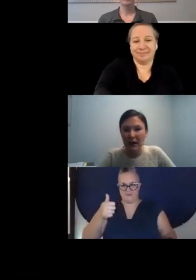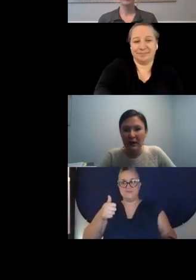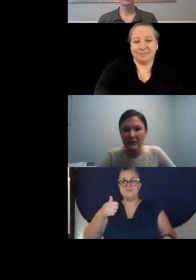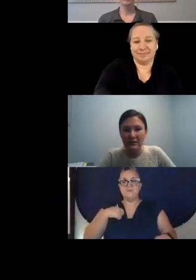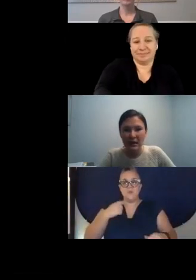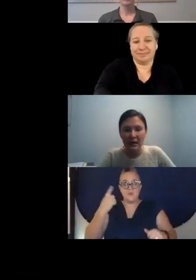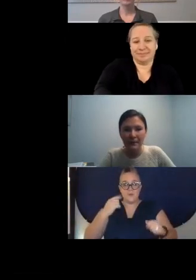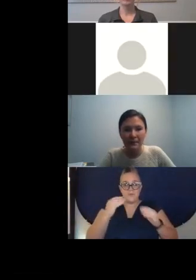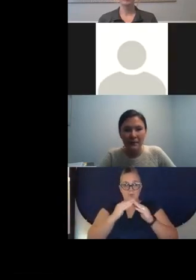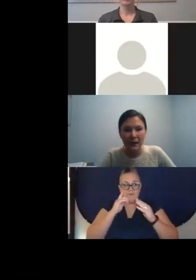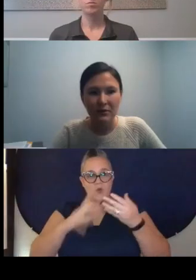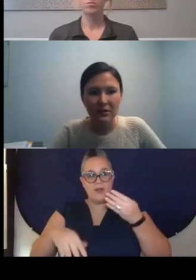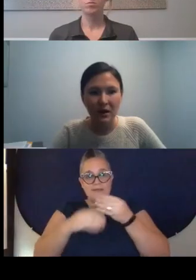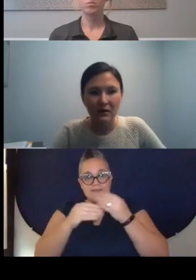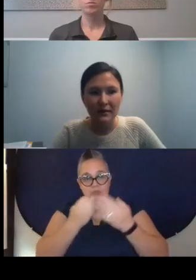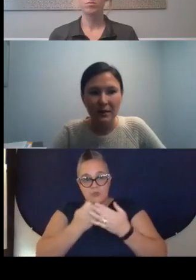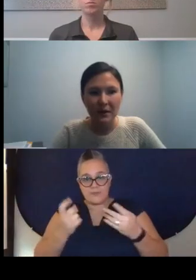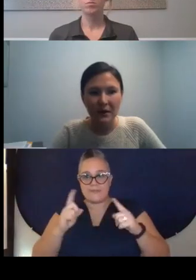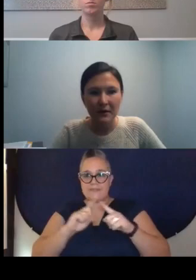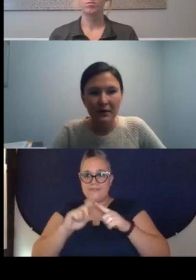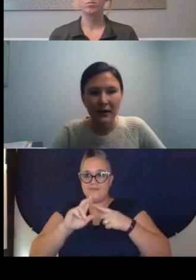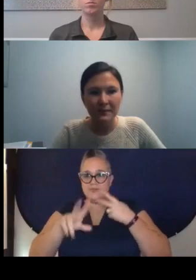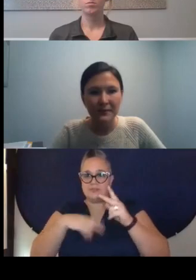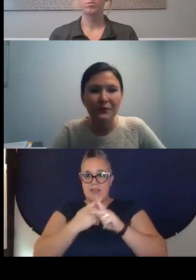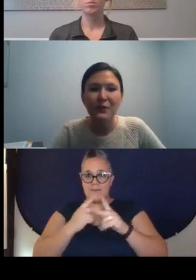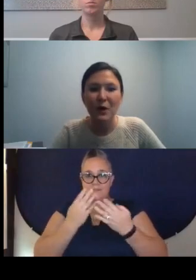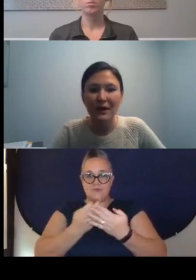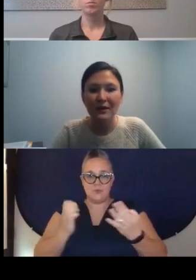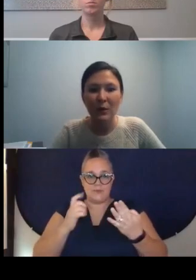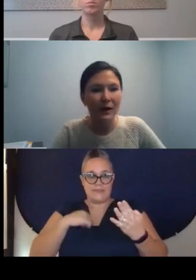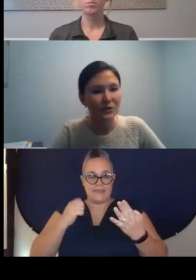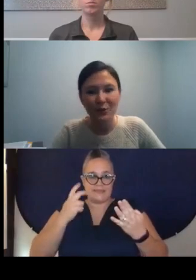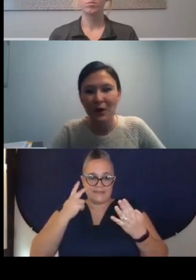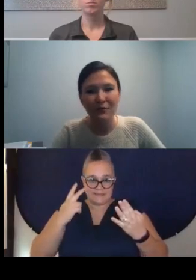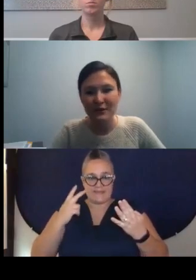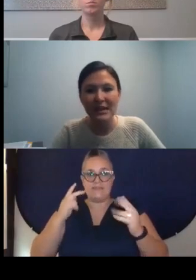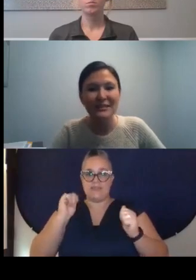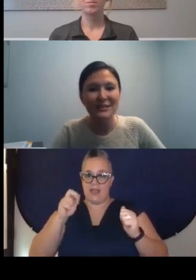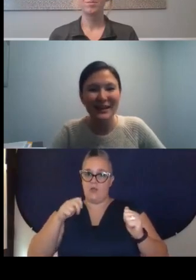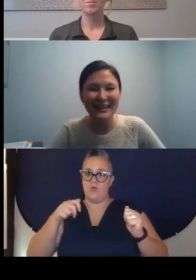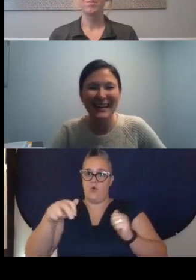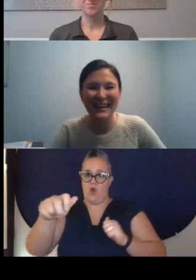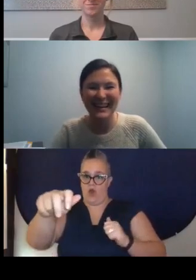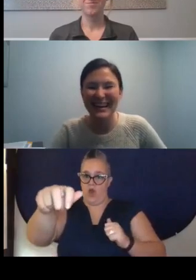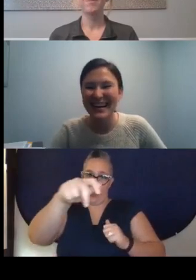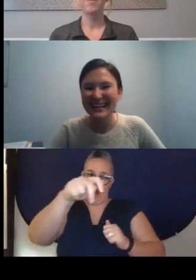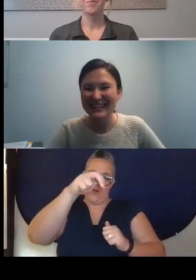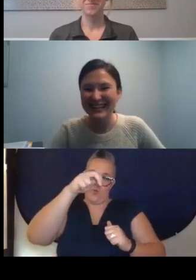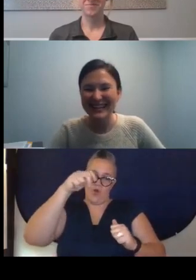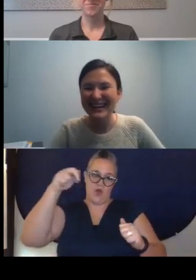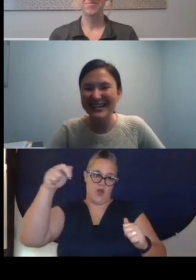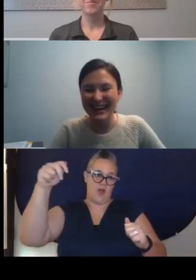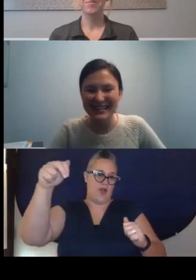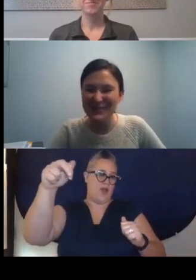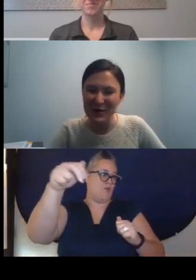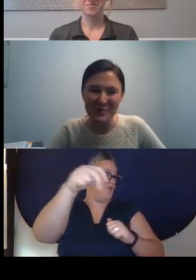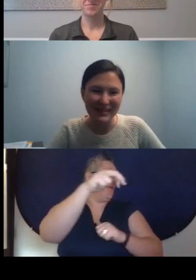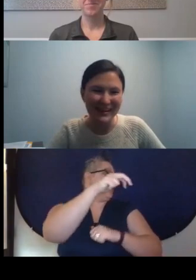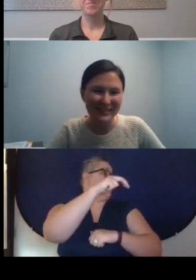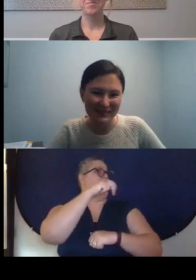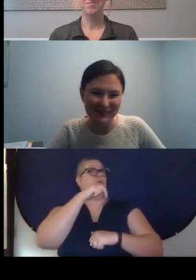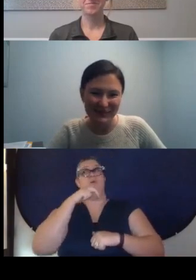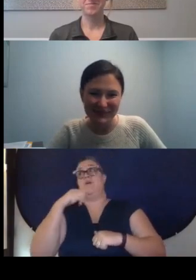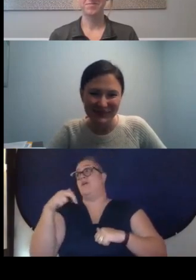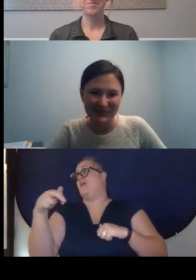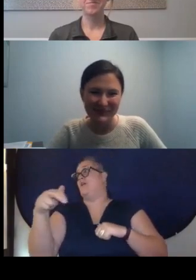equipment, different kinds, obviously all lined up here. Definitely walking in the warehouse, you could walk for days and looking at all kinds of